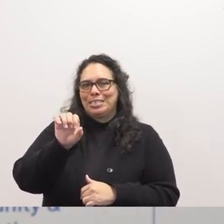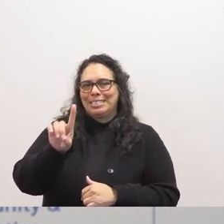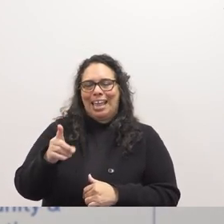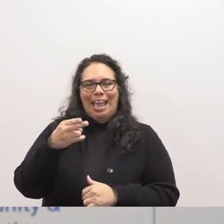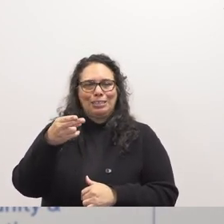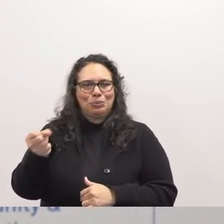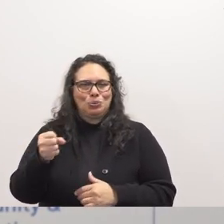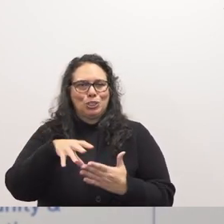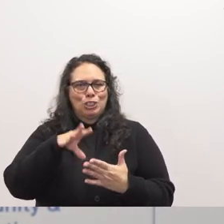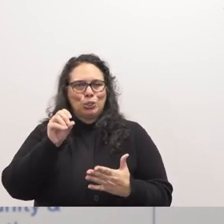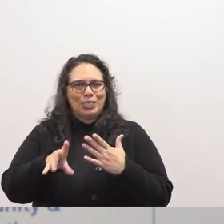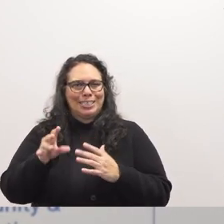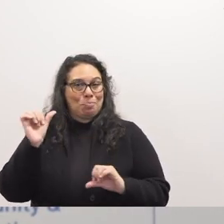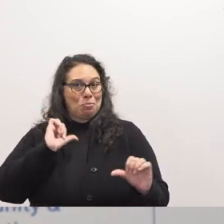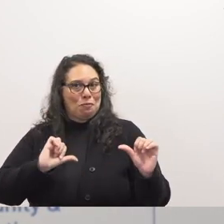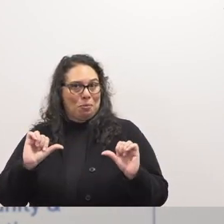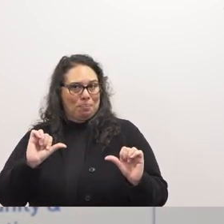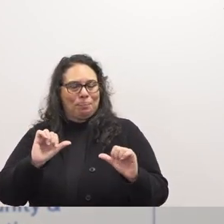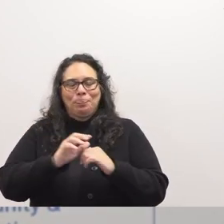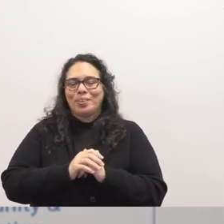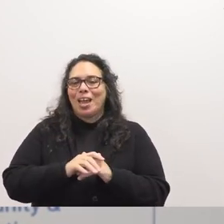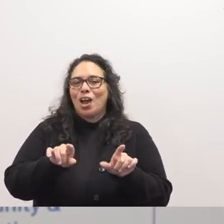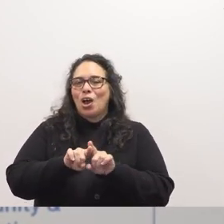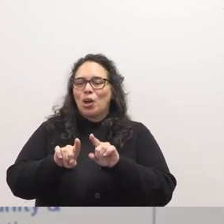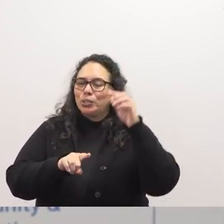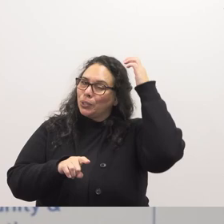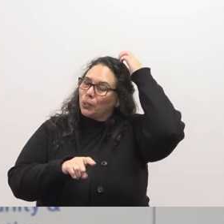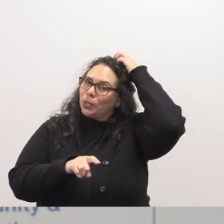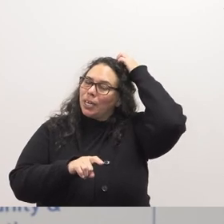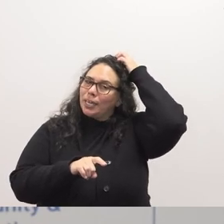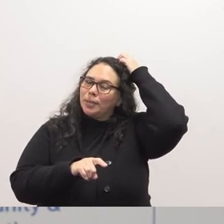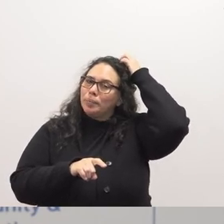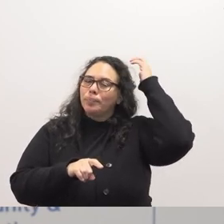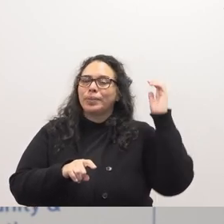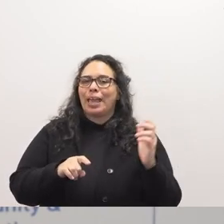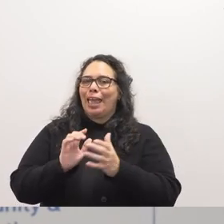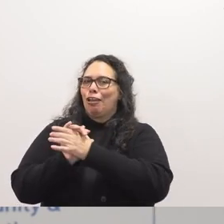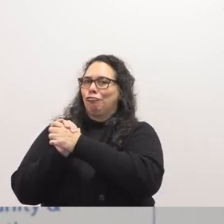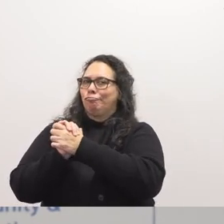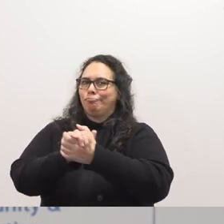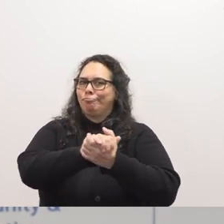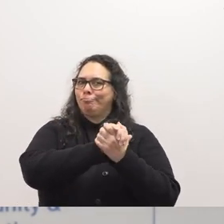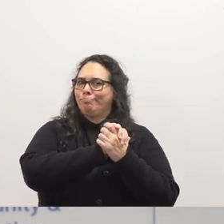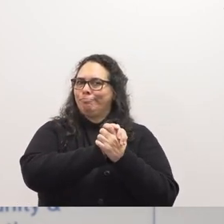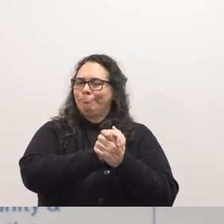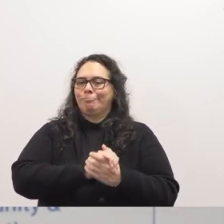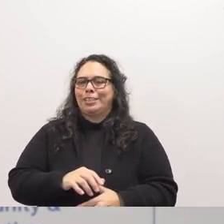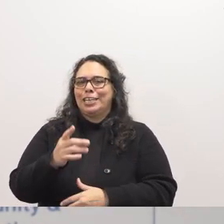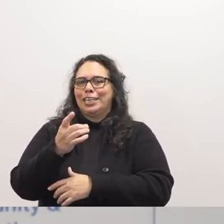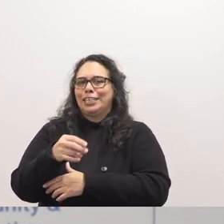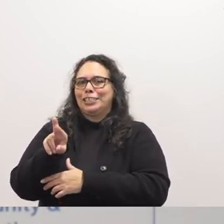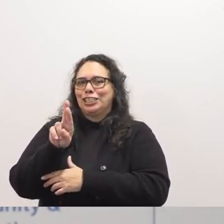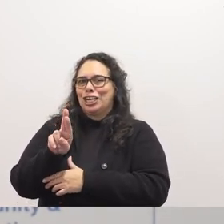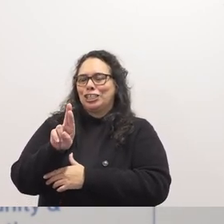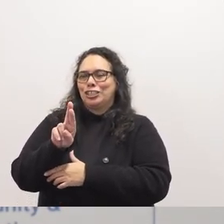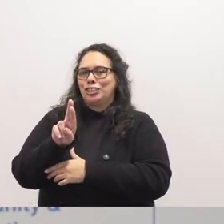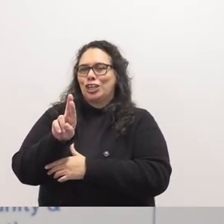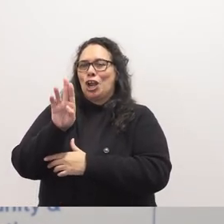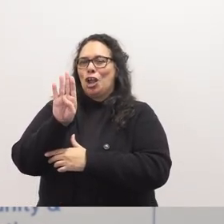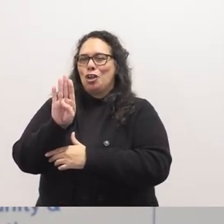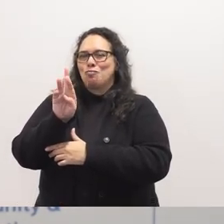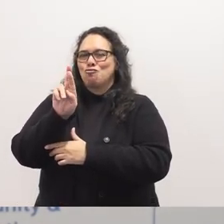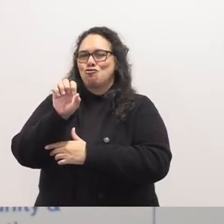students perform. And I also want to extend a congratulations to